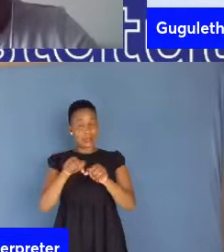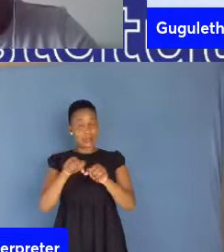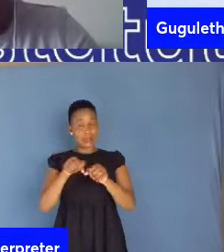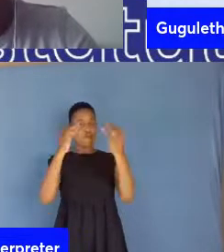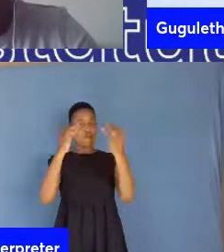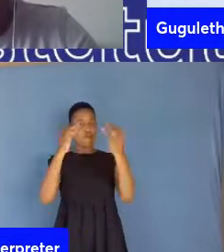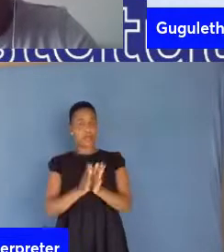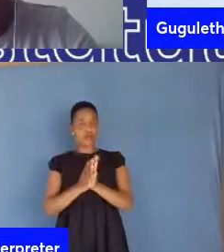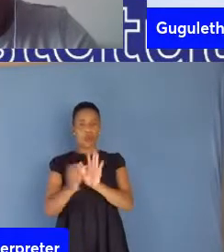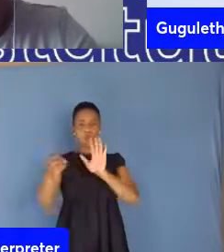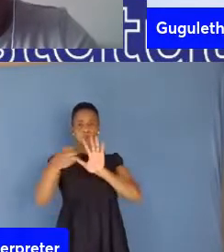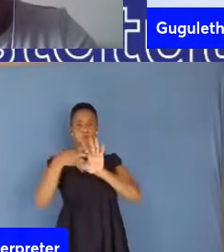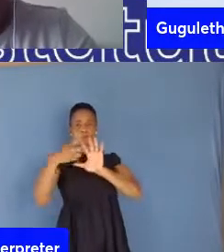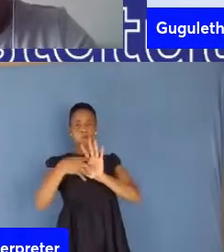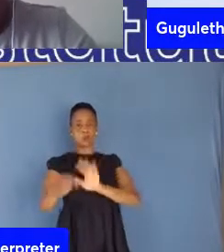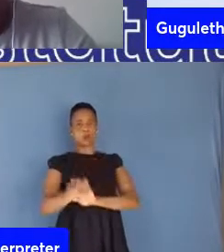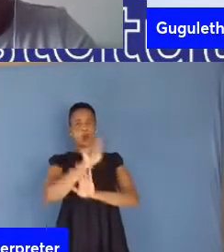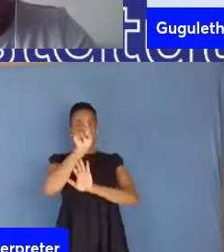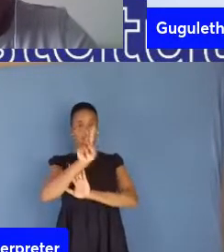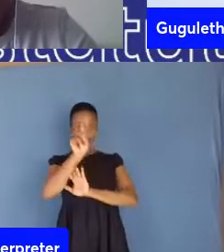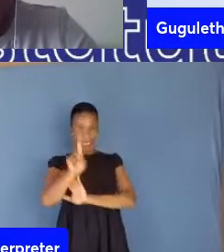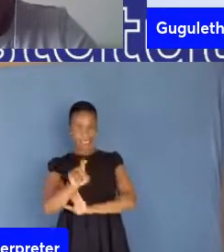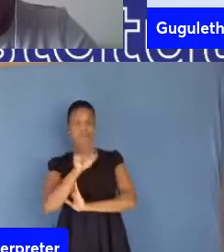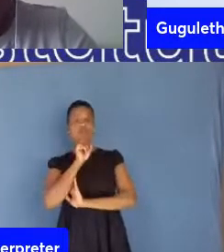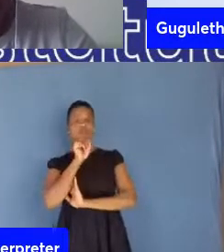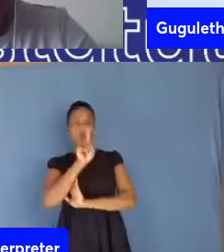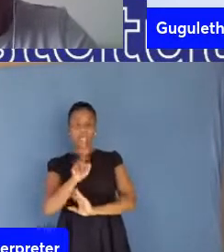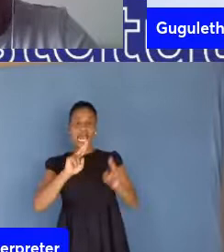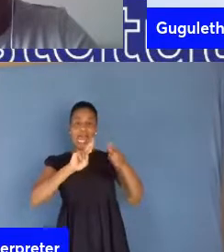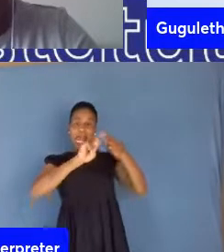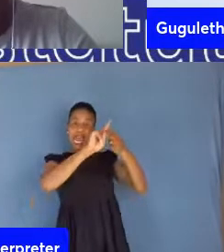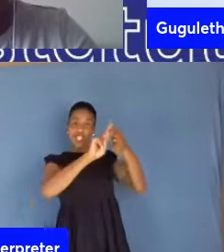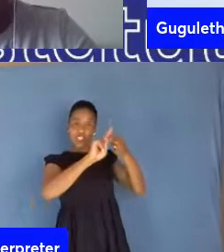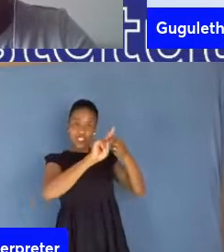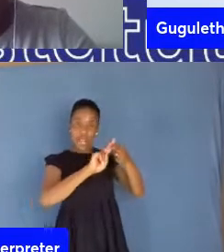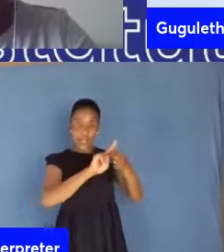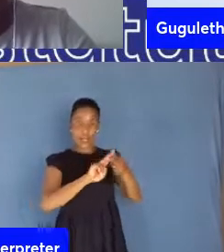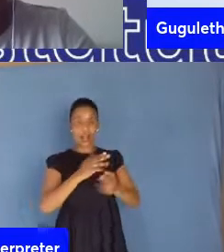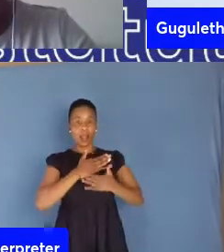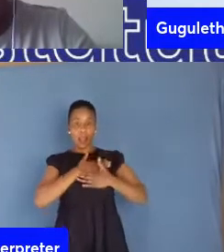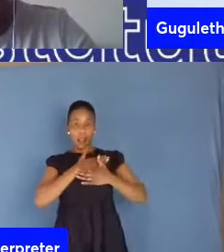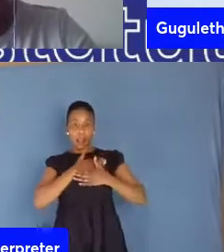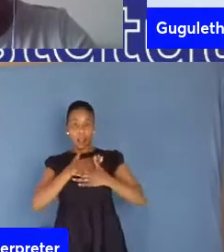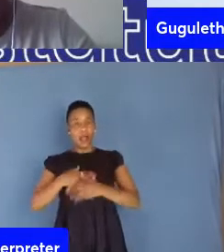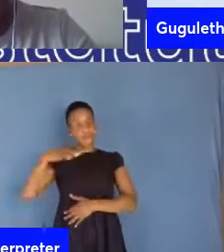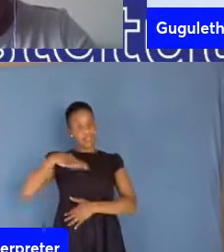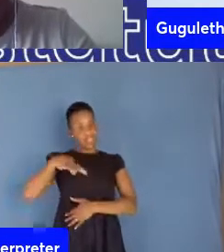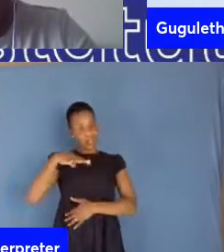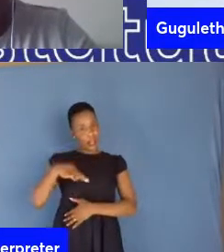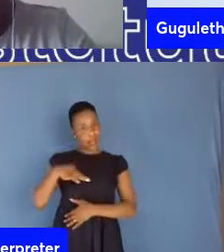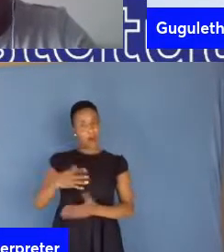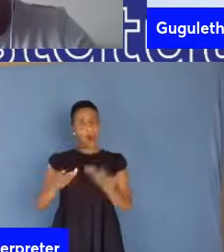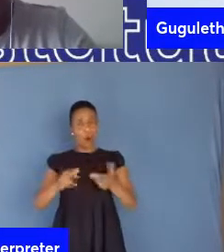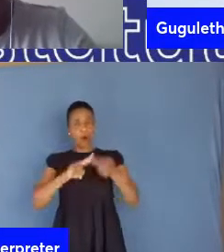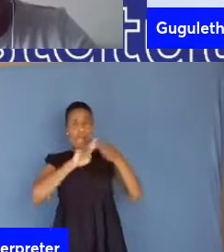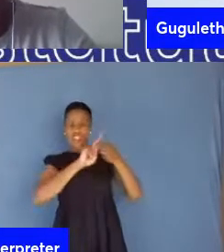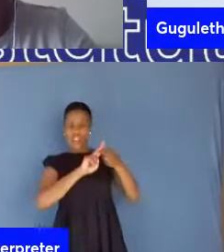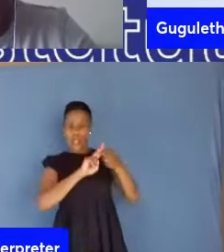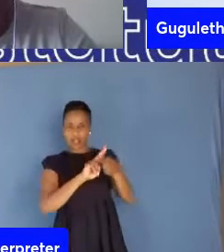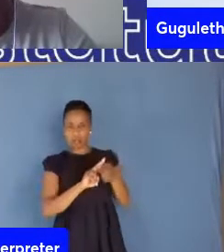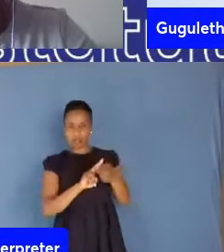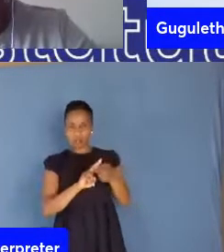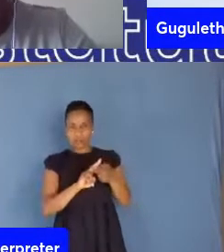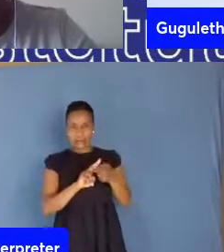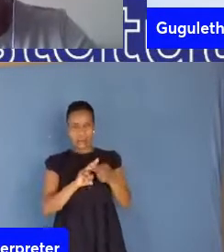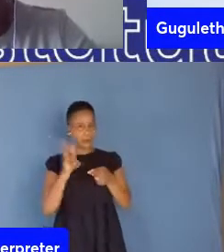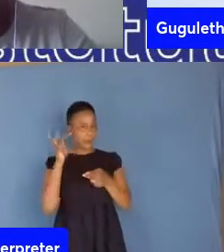and use the hashtag Day of the Girl or hashtag IDG 2020. So